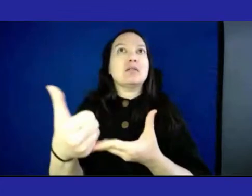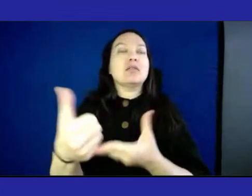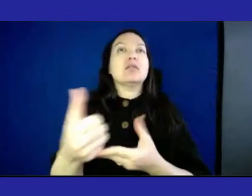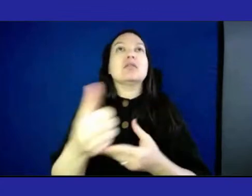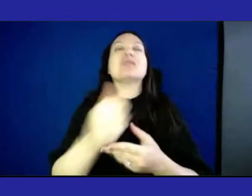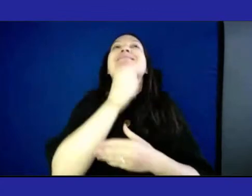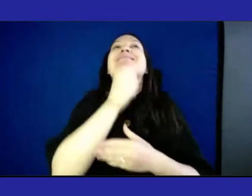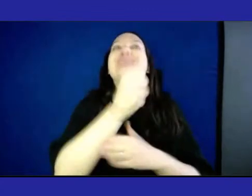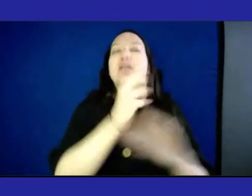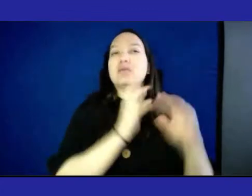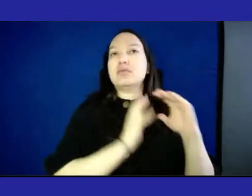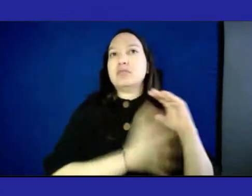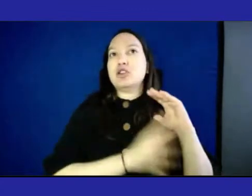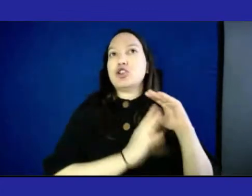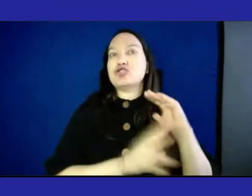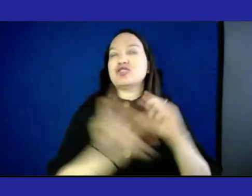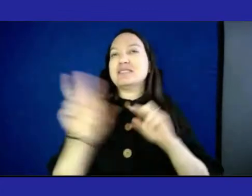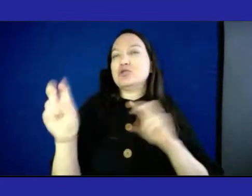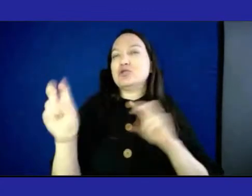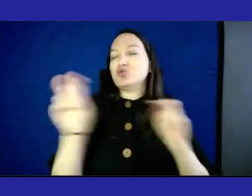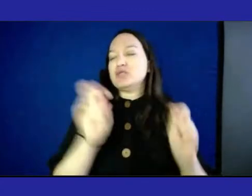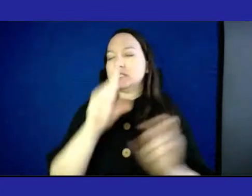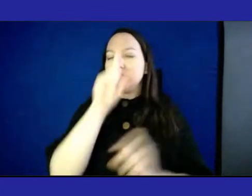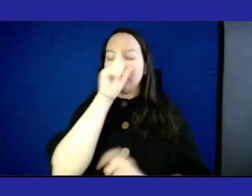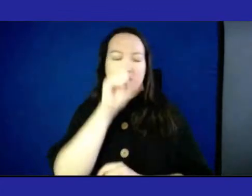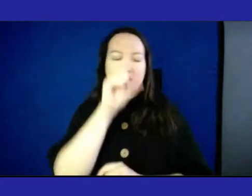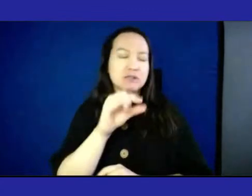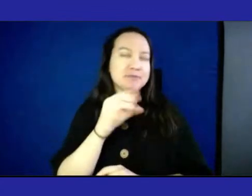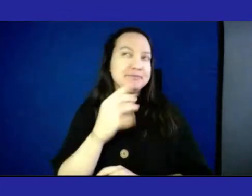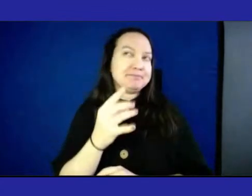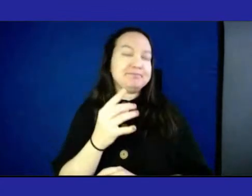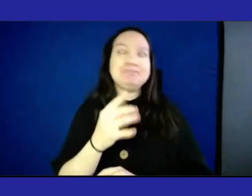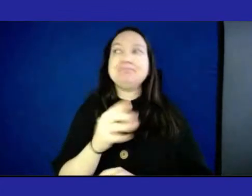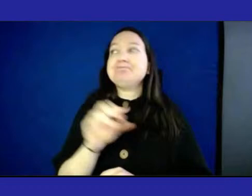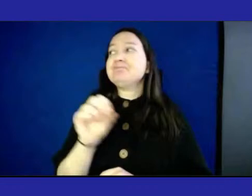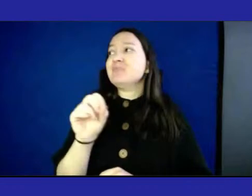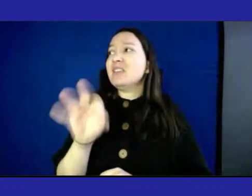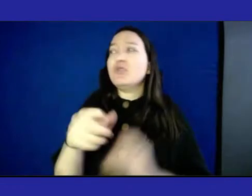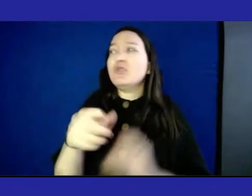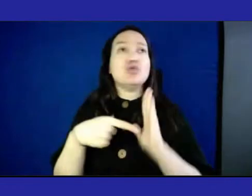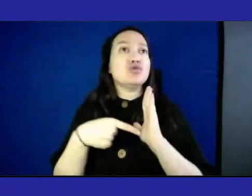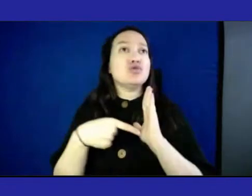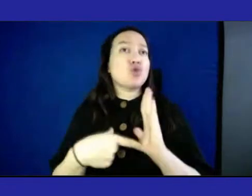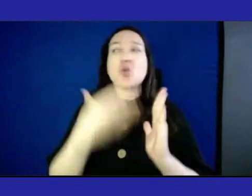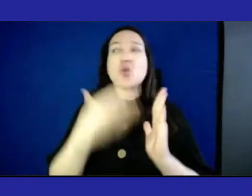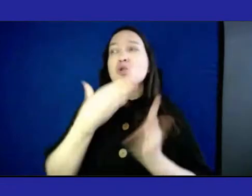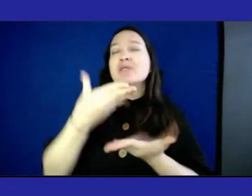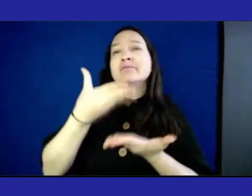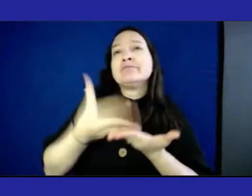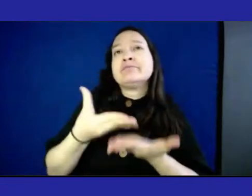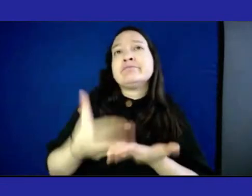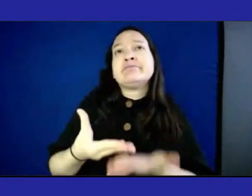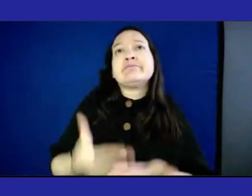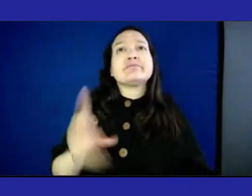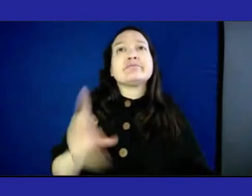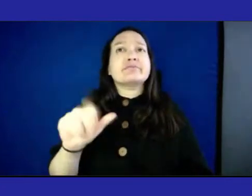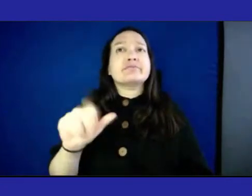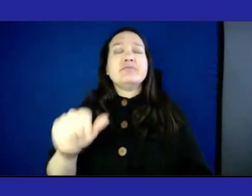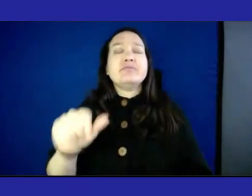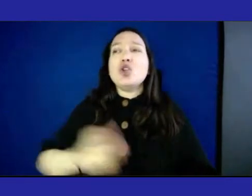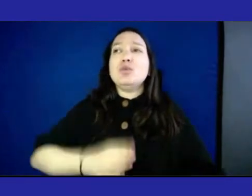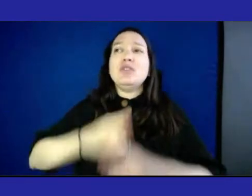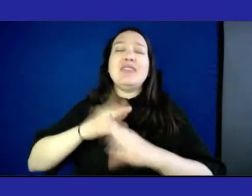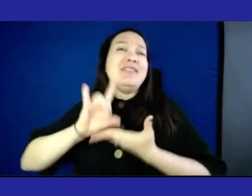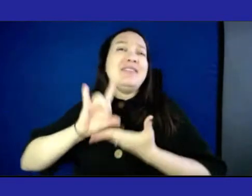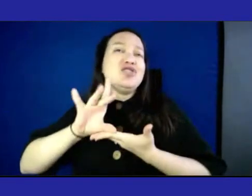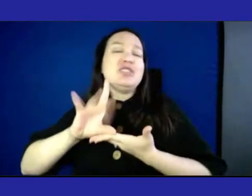issues. Yeah. I think if you showed them good data on preventing evictions, right? Because they don't